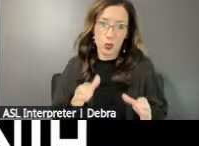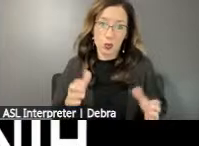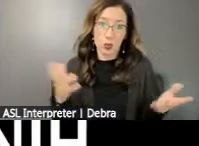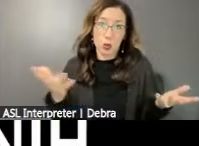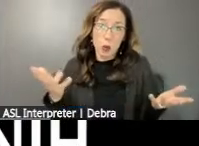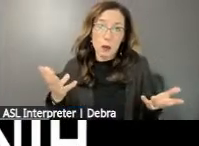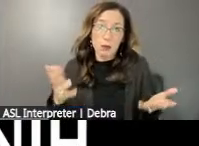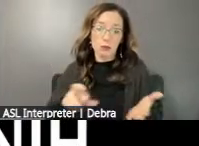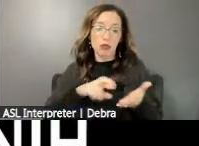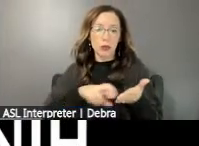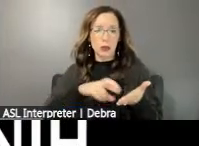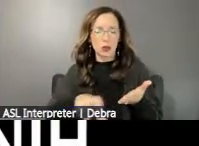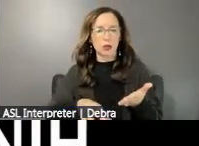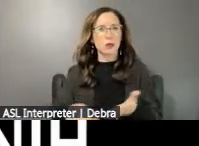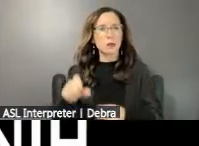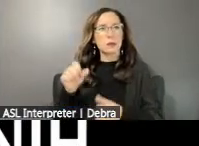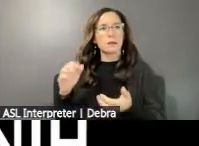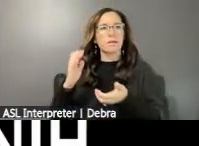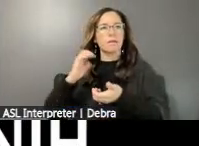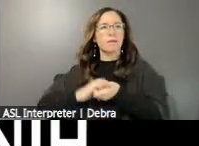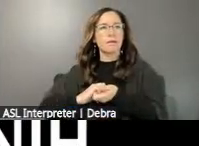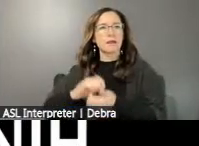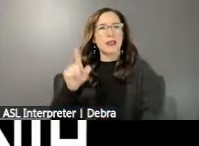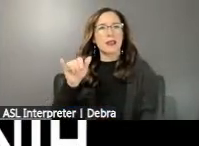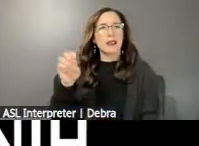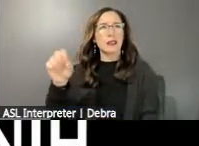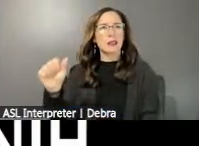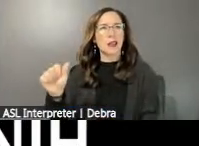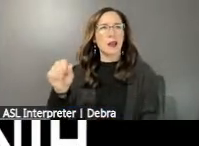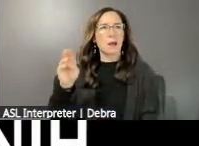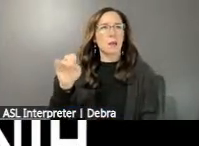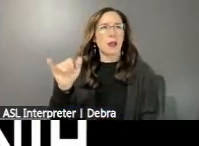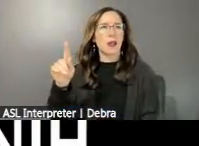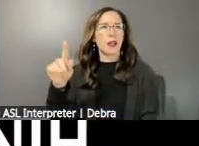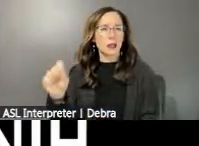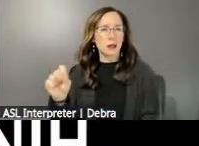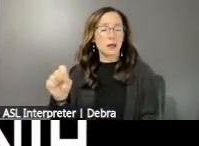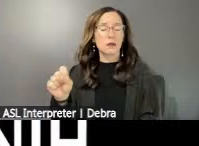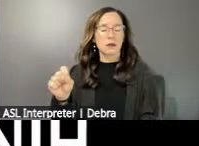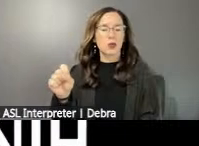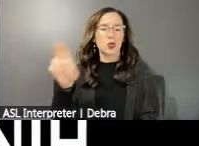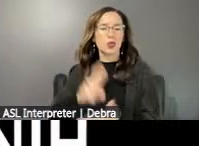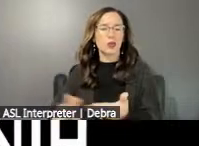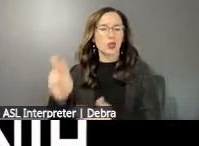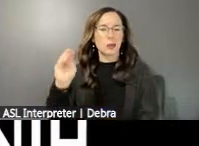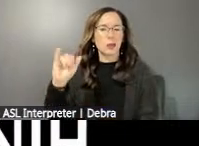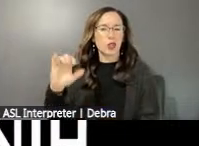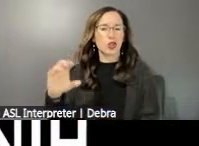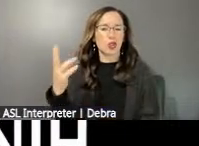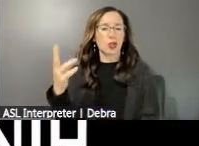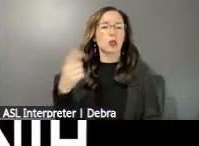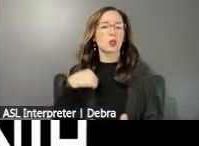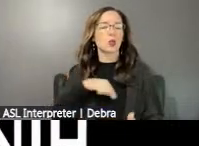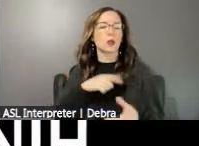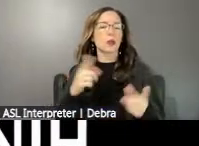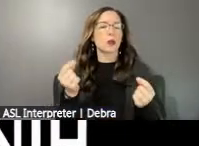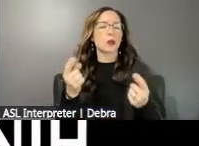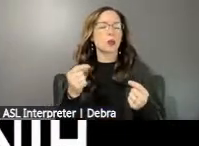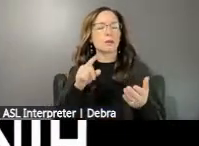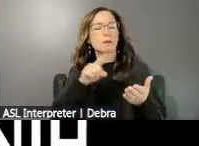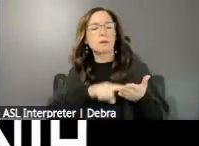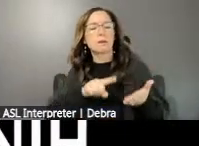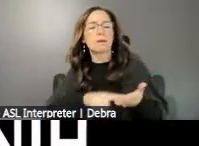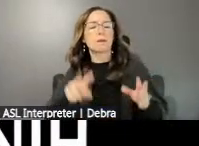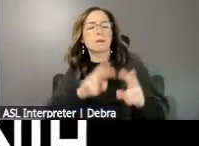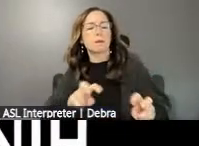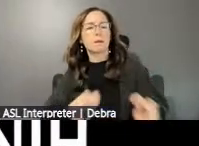So working with Dr. Lisa Meeks, who at the time was at the University of Michigan, we examined the percentage of